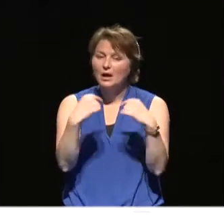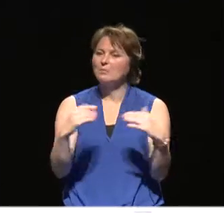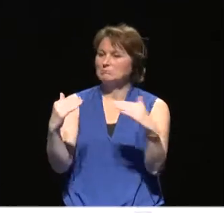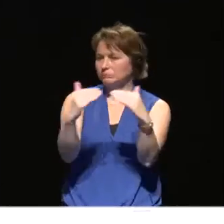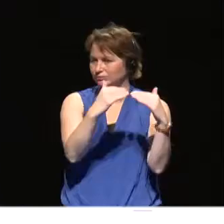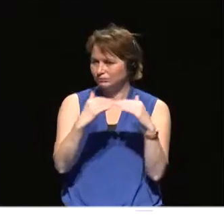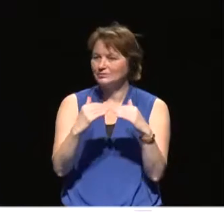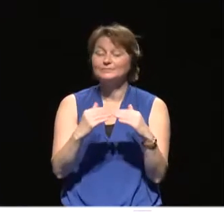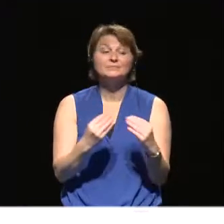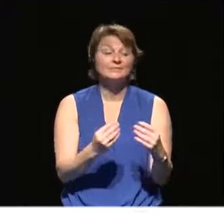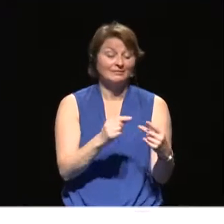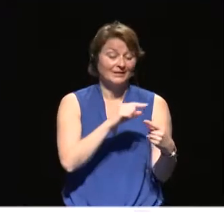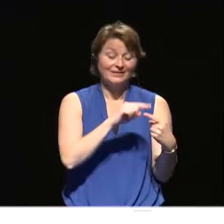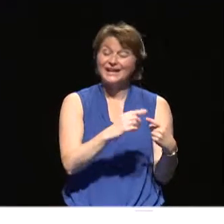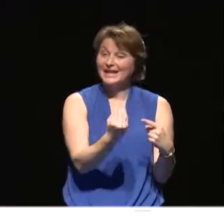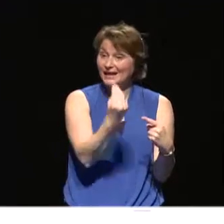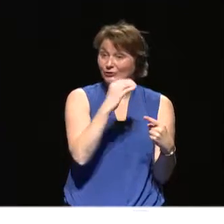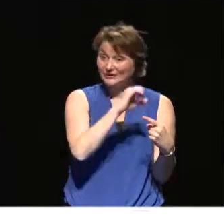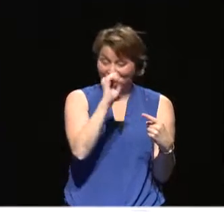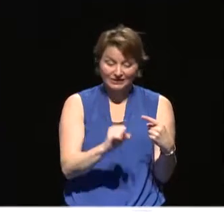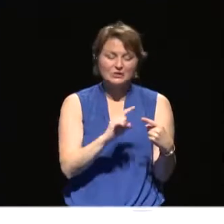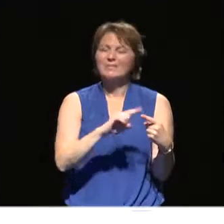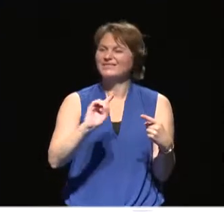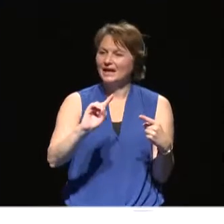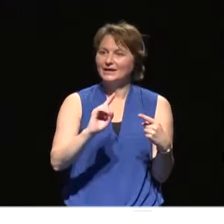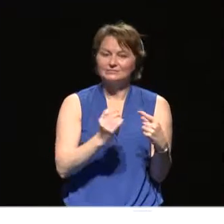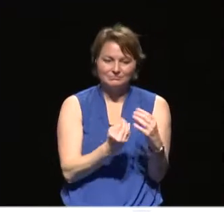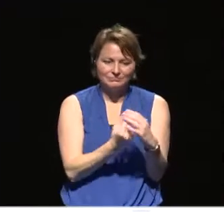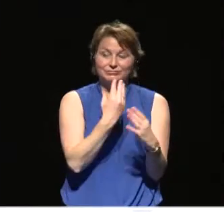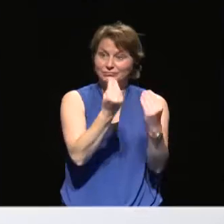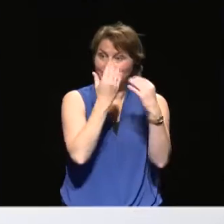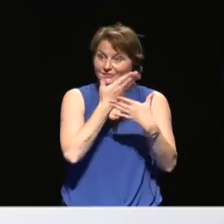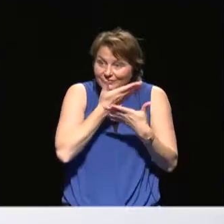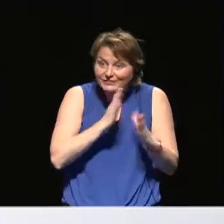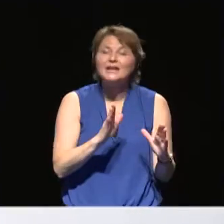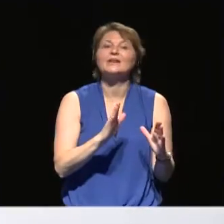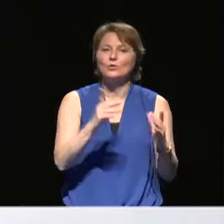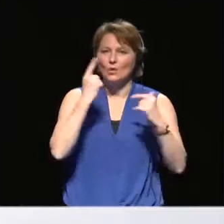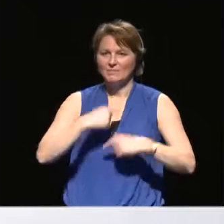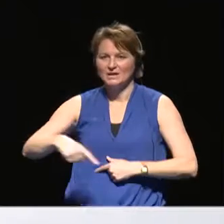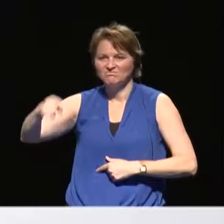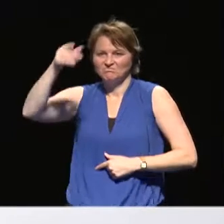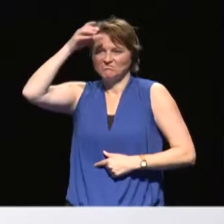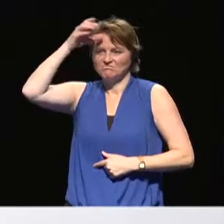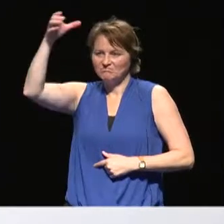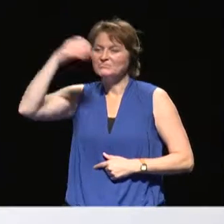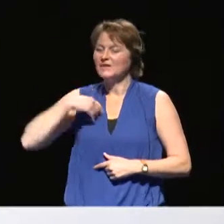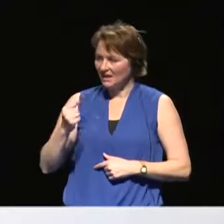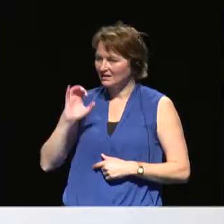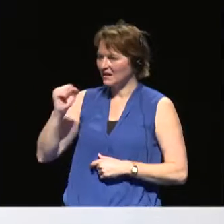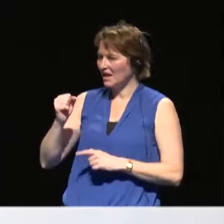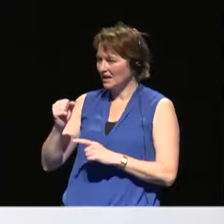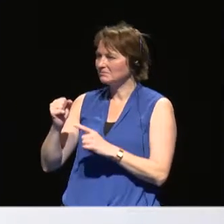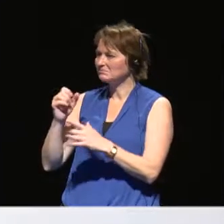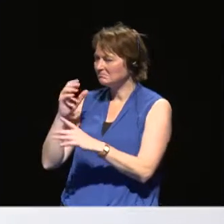is created an elite that will be able to fight corruption and prevent corruption. The second issue is of